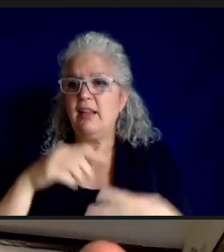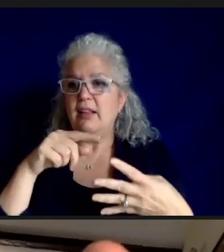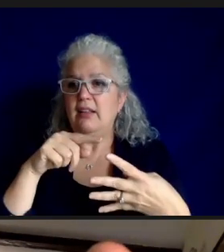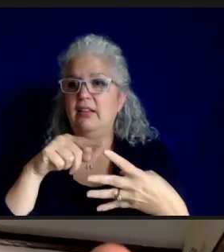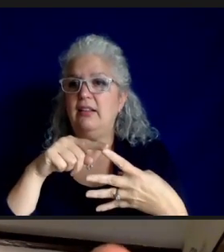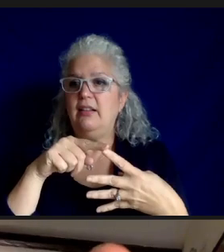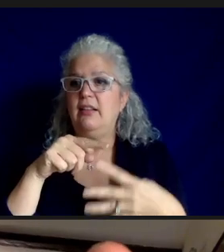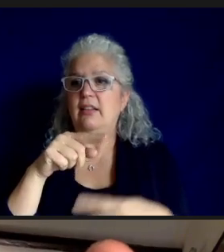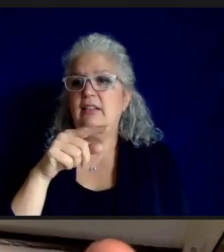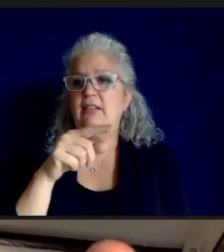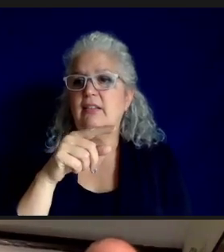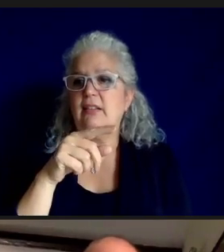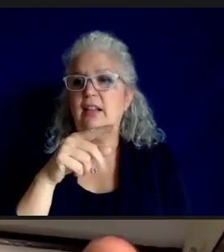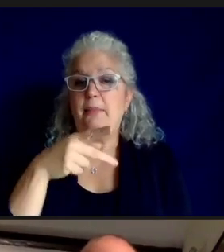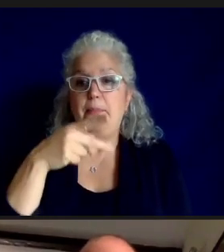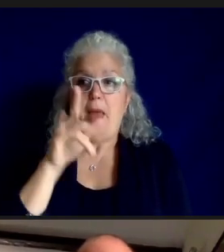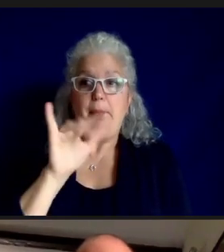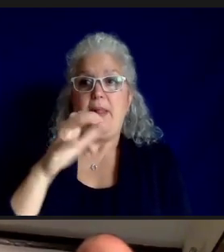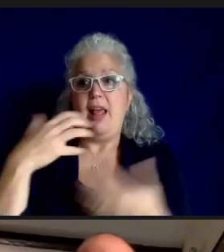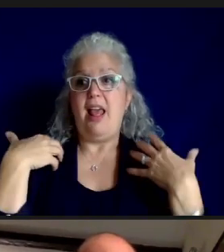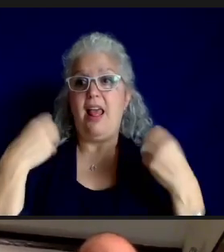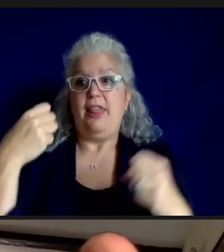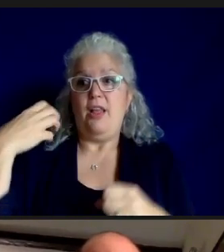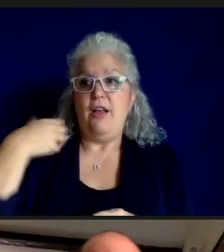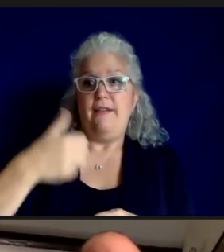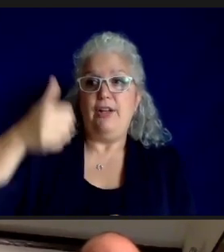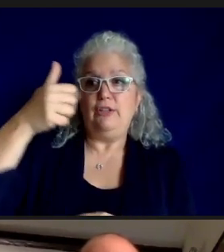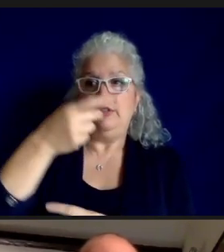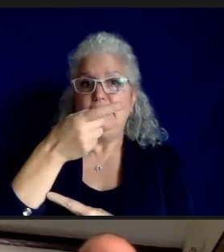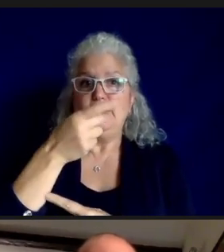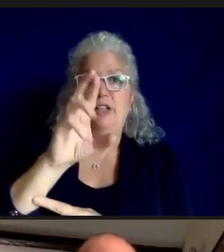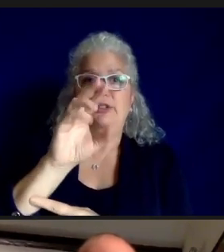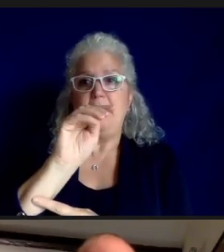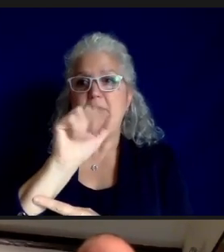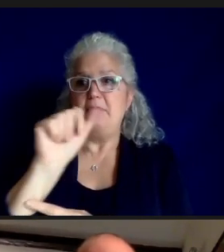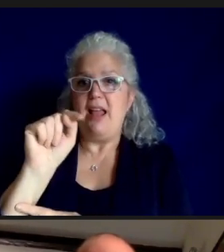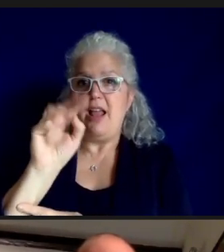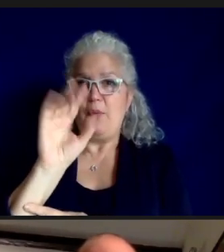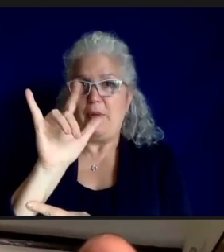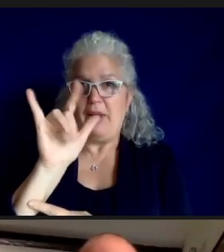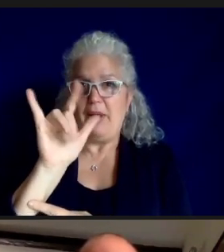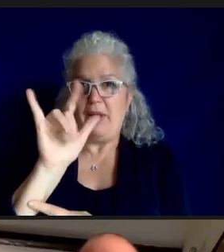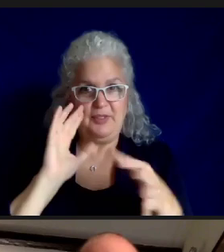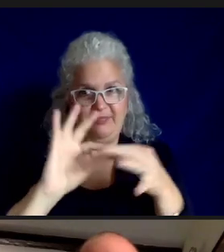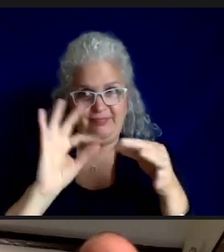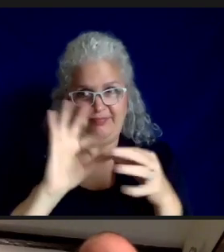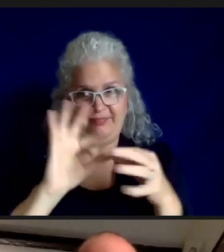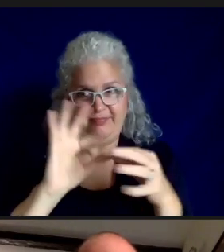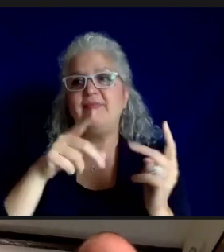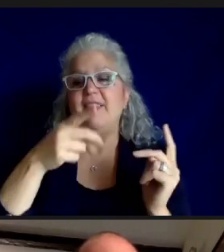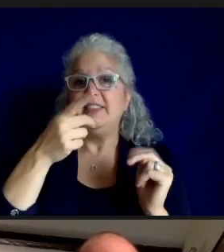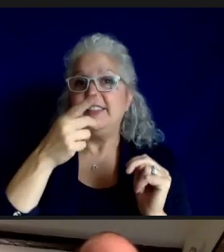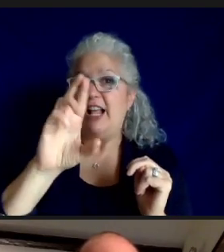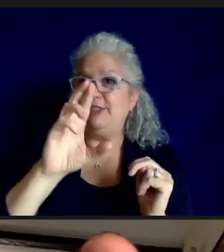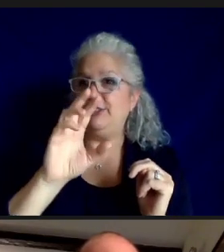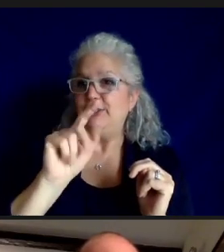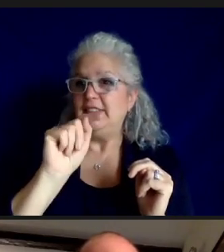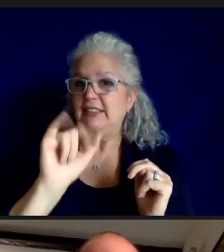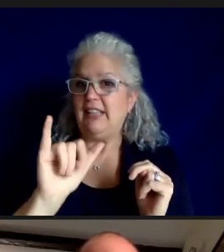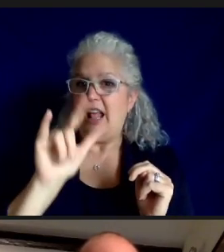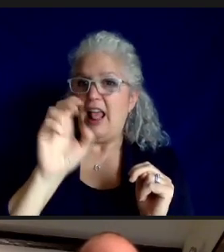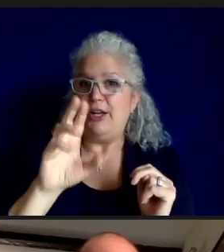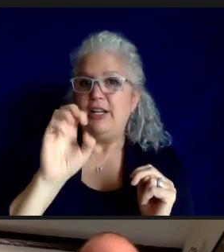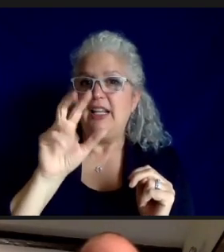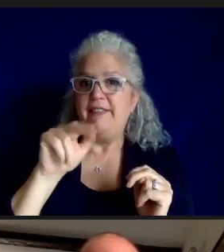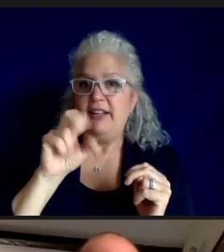Willis. We also have joining us Dr. Tyler Evans, who's one of our deputy public health officers and chief of our vaccine branch